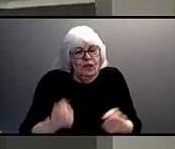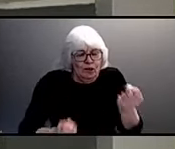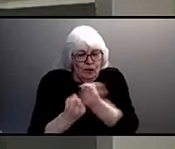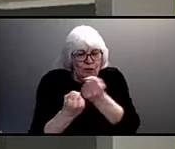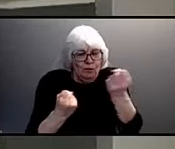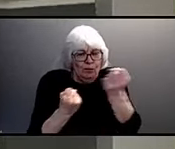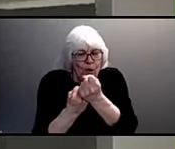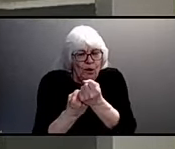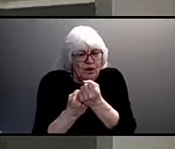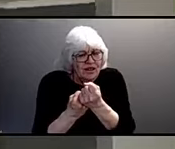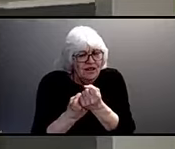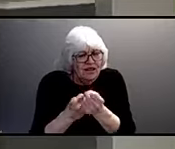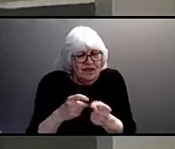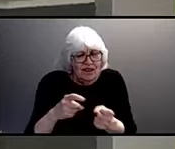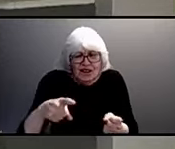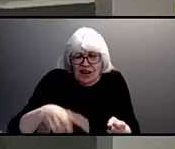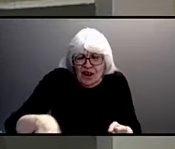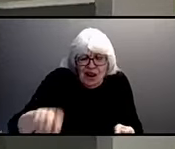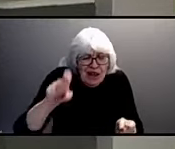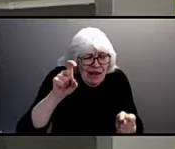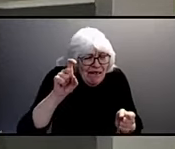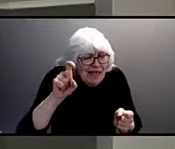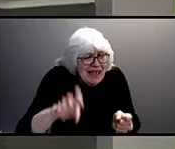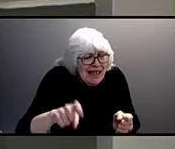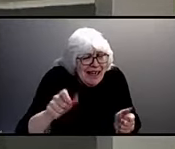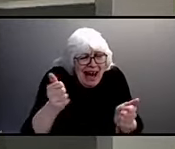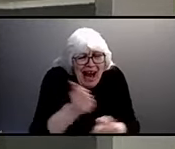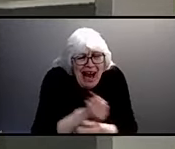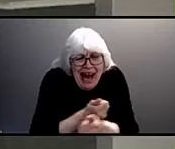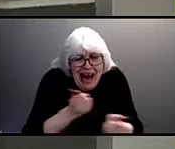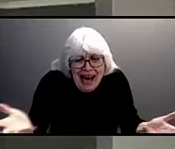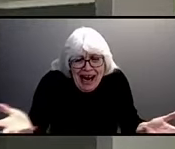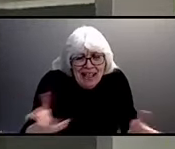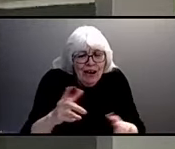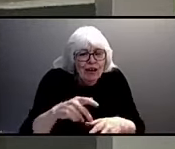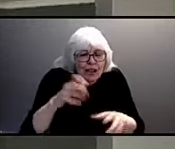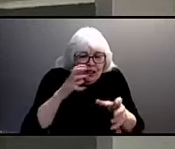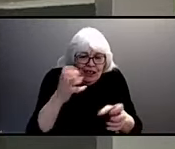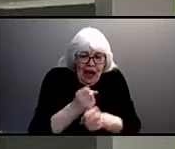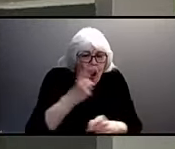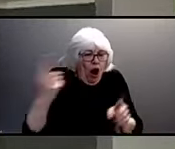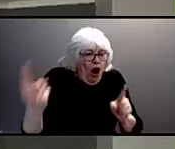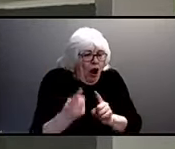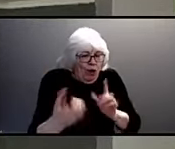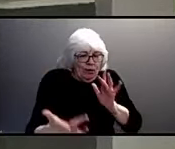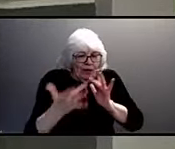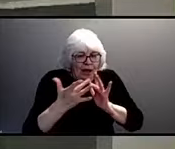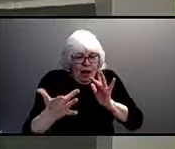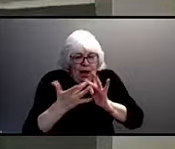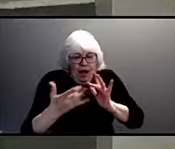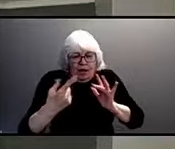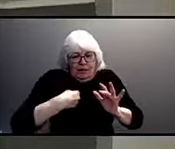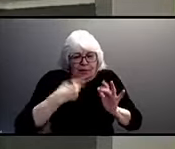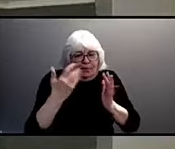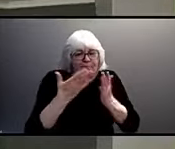anything at all and you feel like you're not getting it, you can always reach out to me. Thank you so much. Thank you,